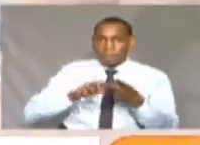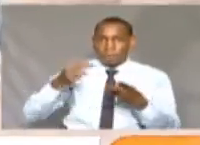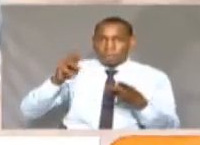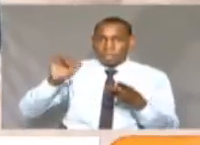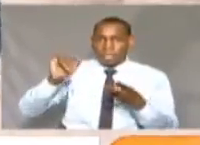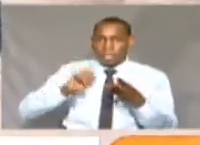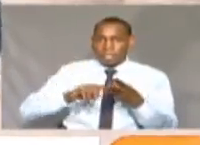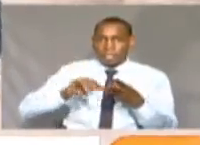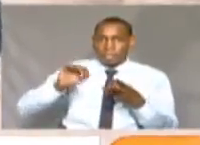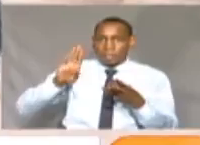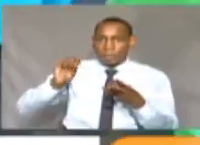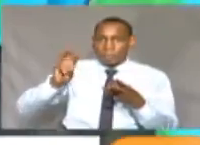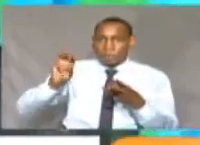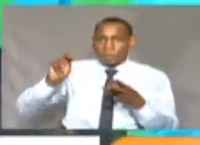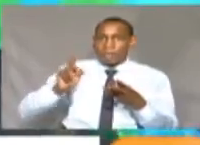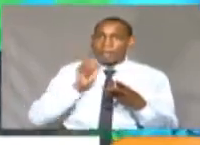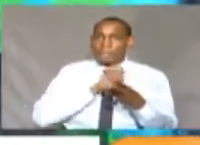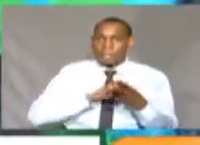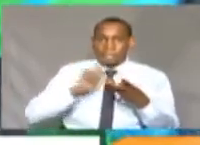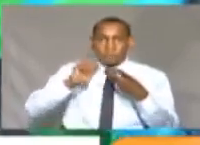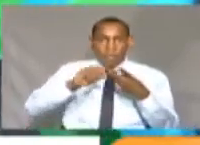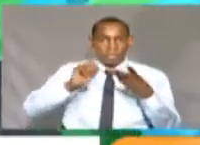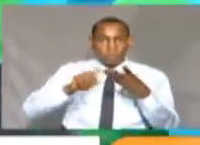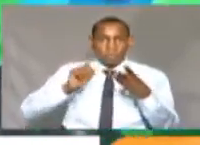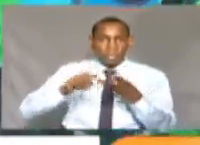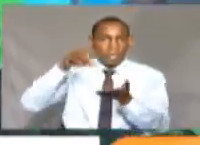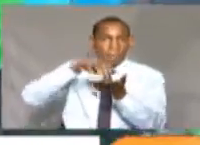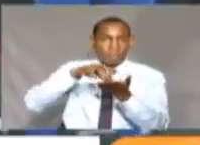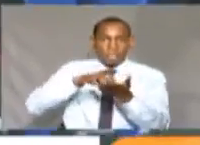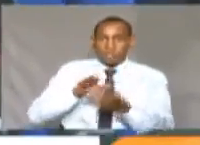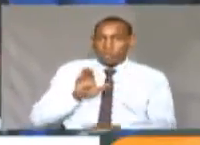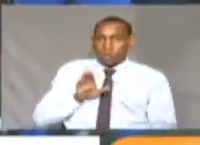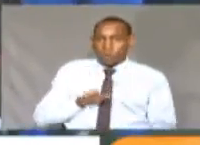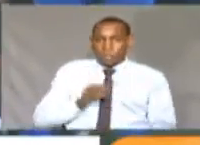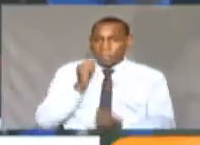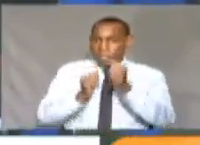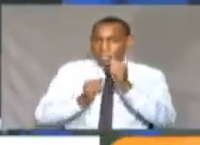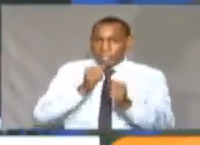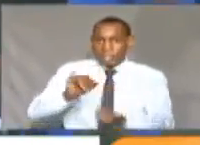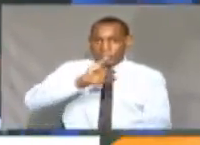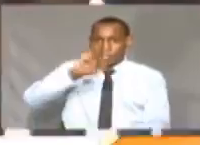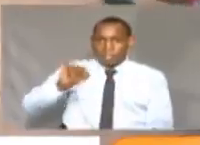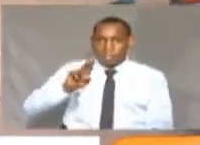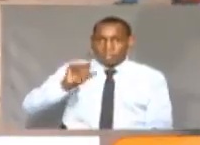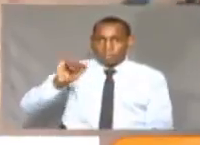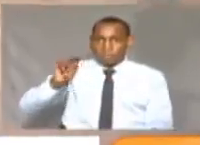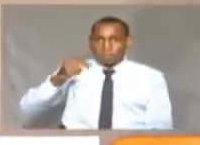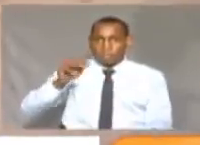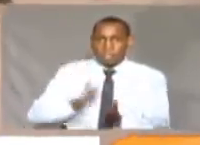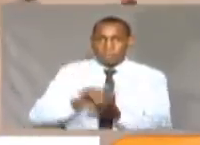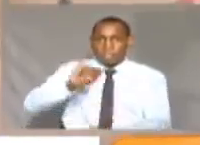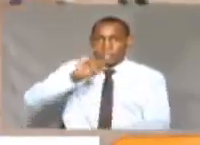and Josephat Bowen finished in the first three positions. In the women's category, Judith Korir and